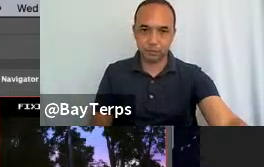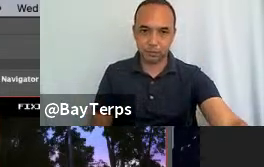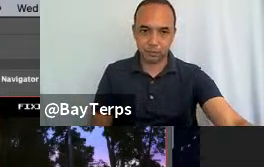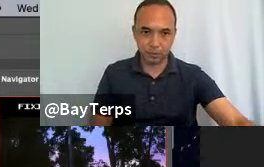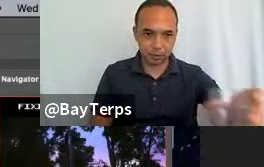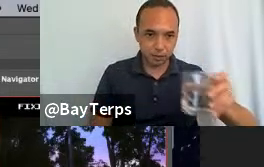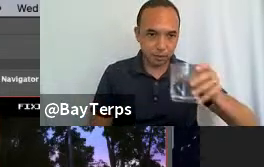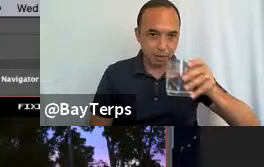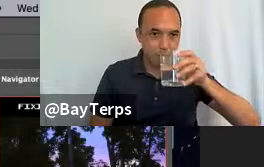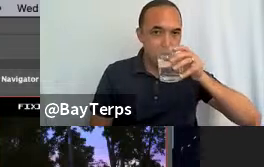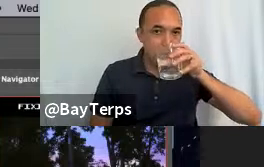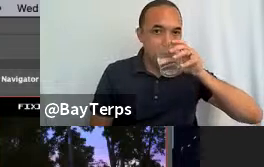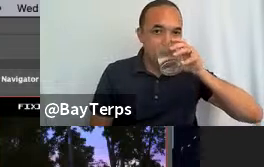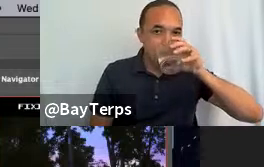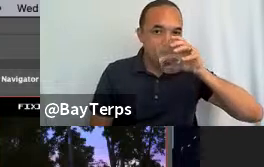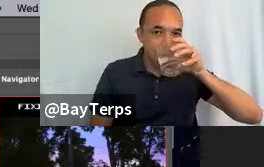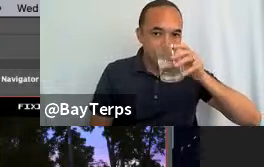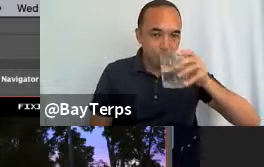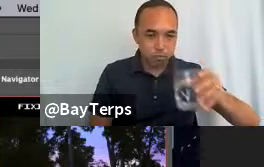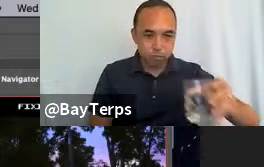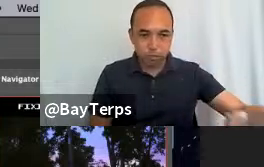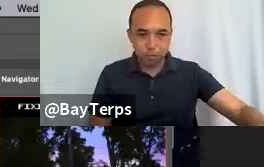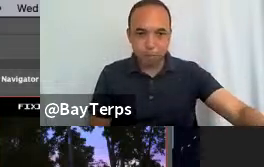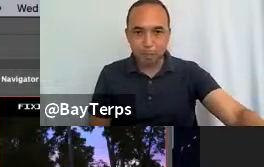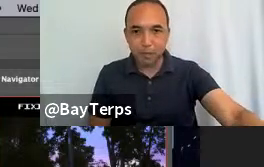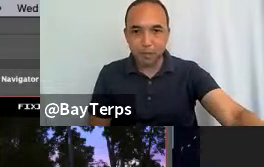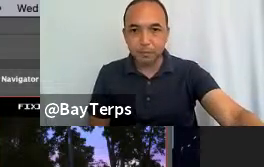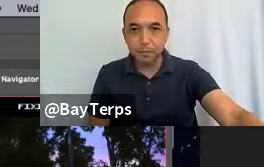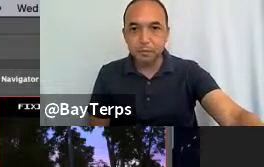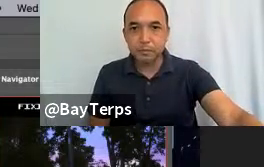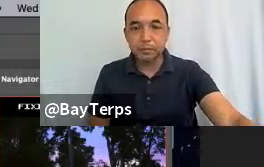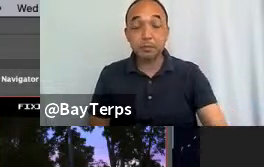So now these are our 2 sky layers.